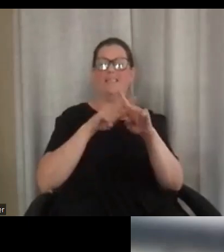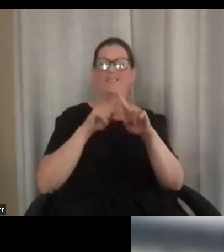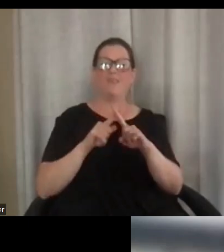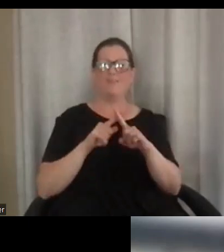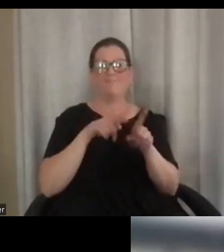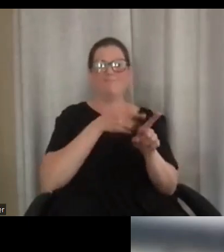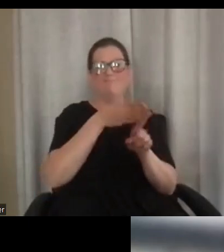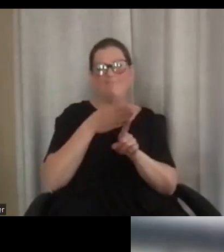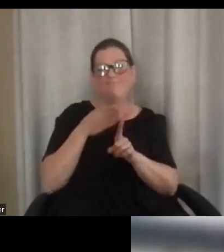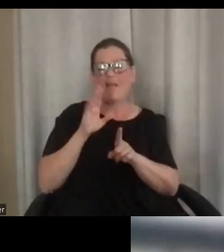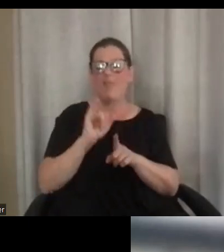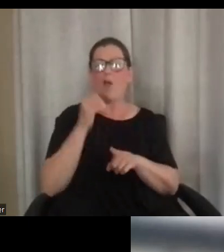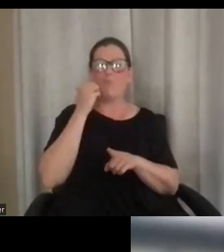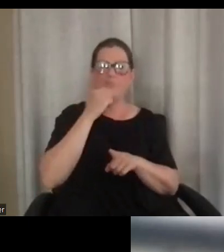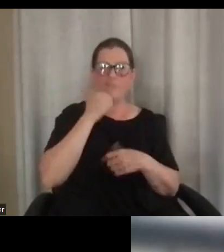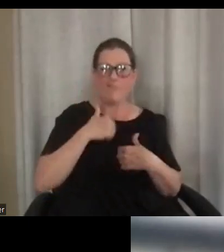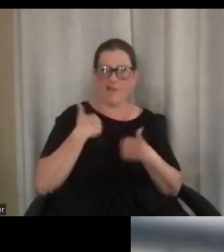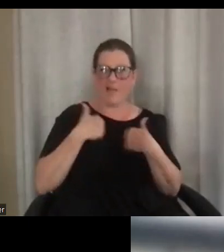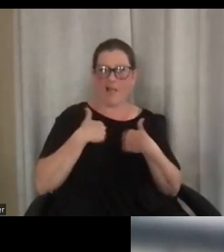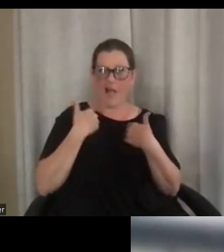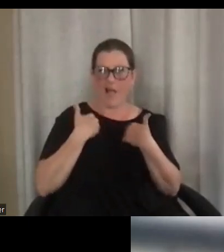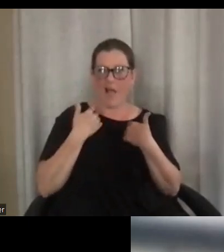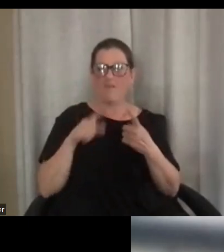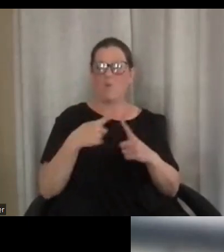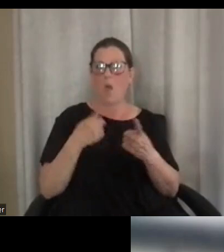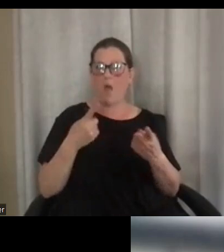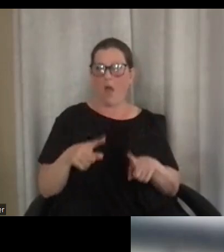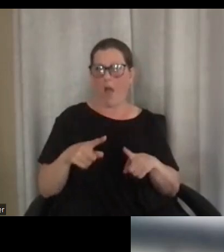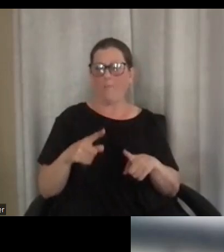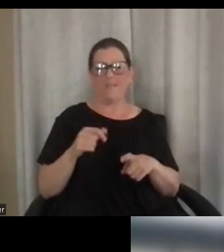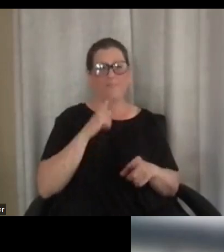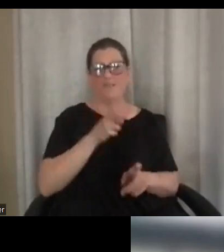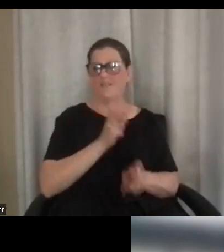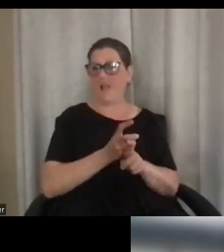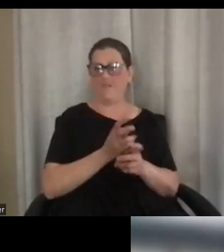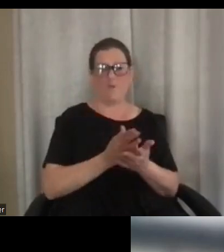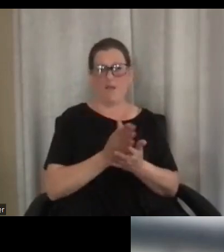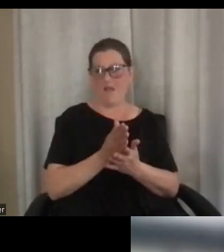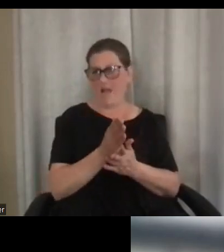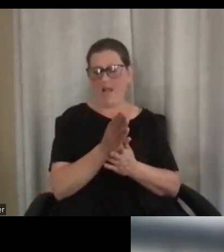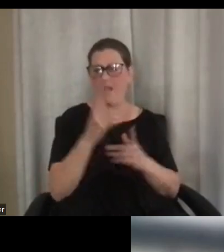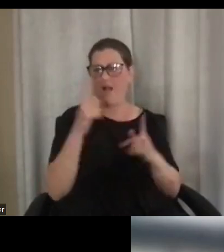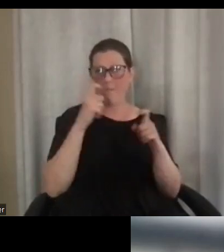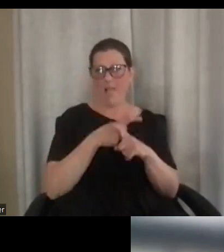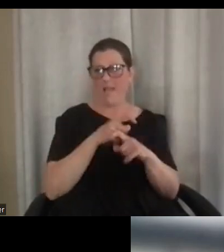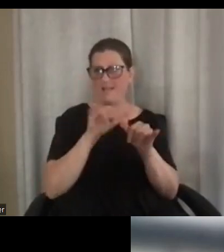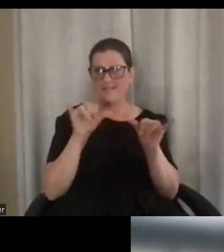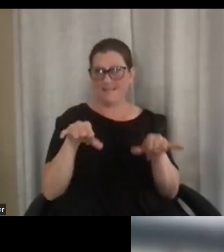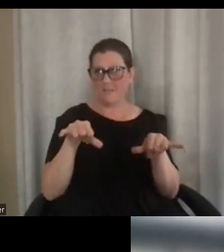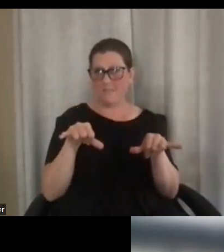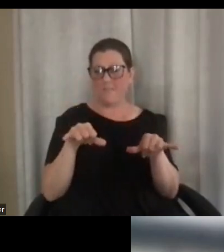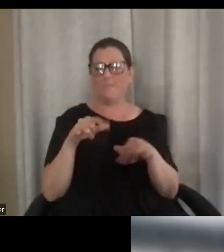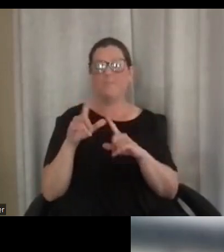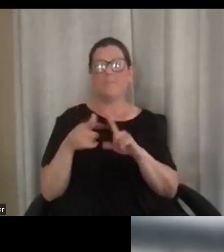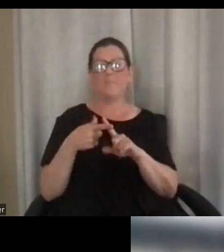life. And when this is occurring for someone, it can be really difficult to navigate complicated systems, right? And then we're thinking